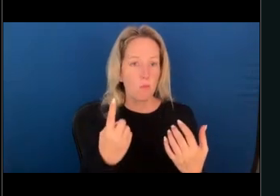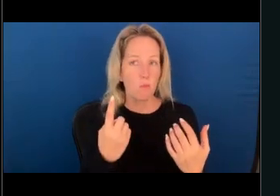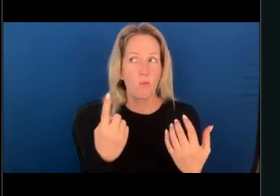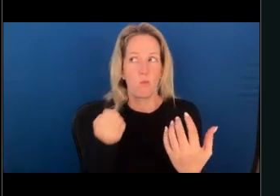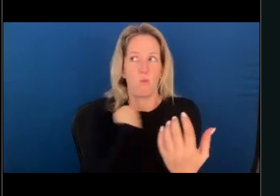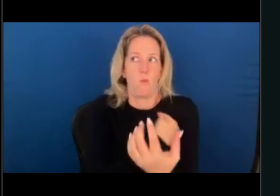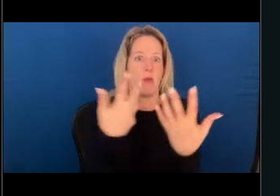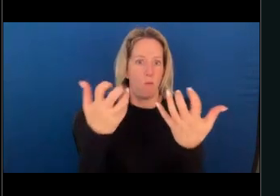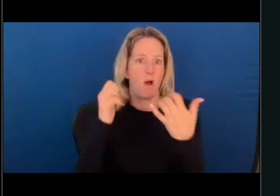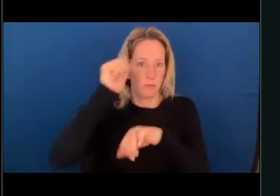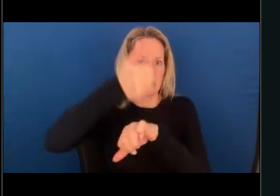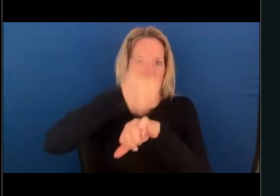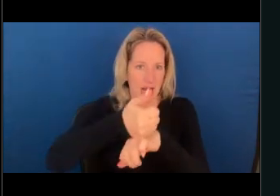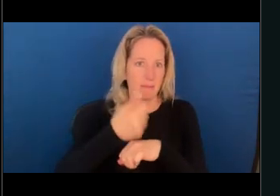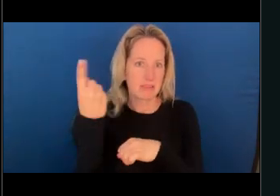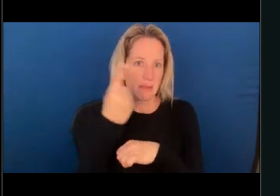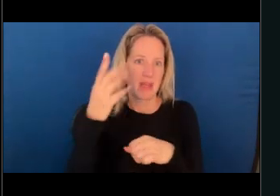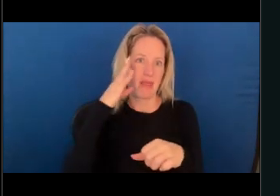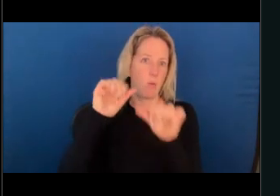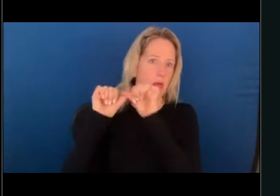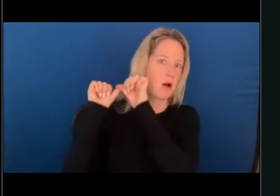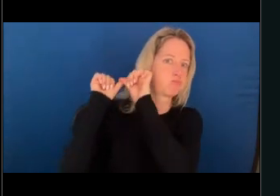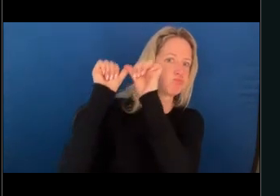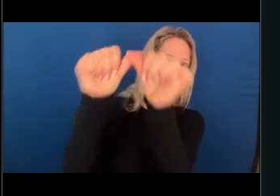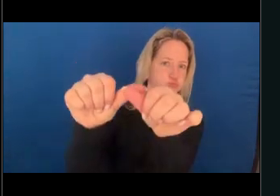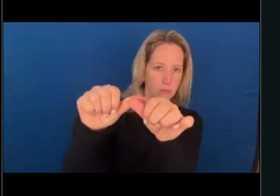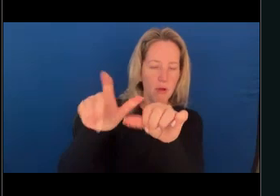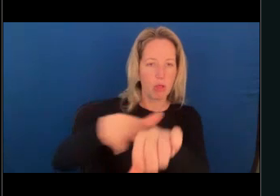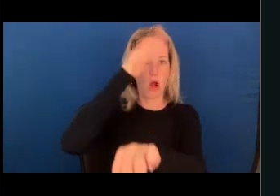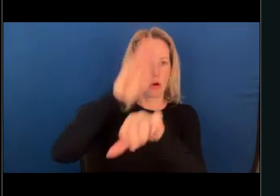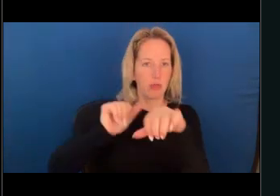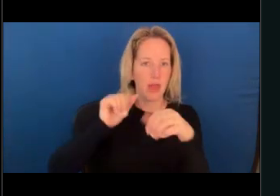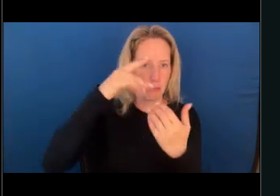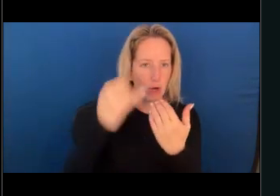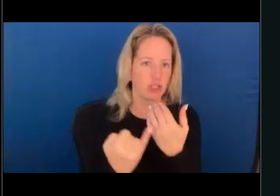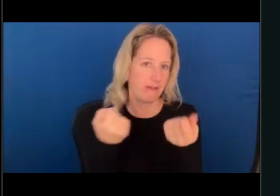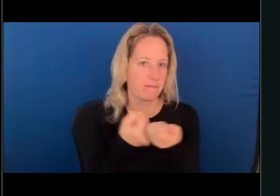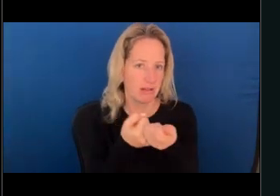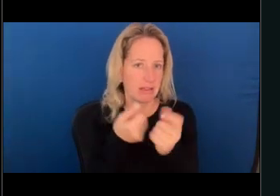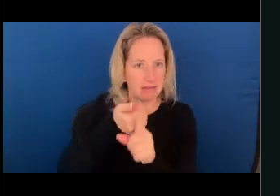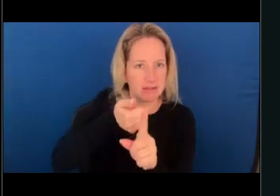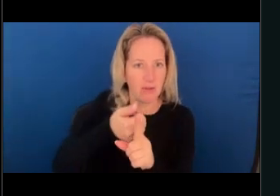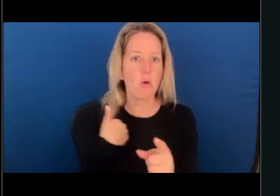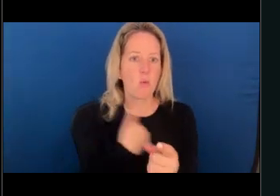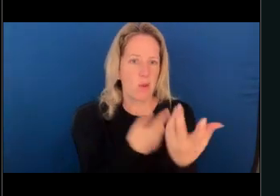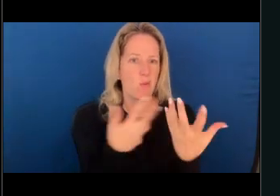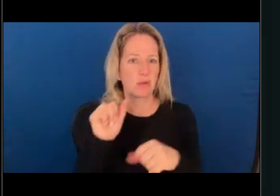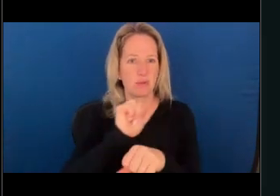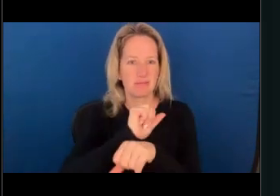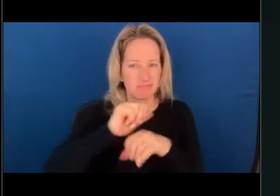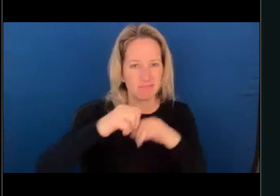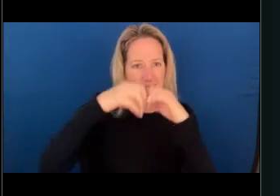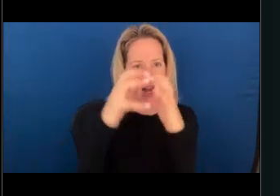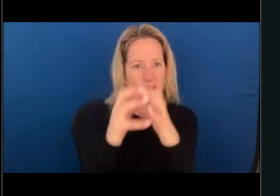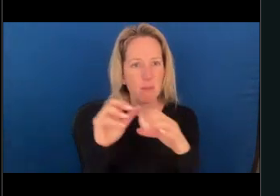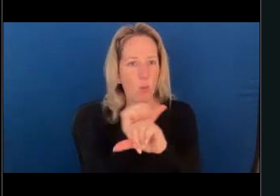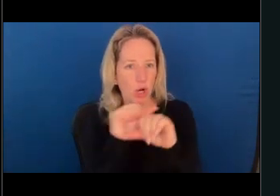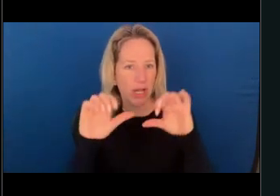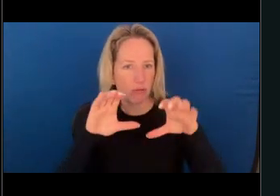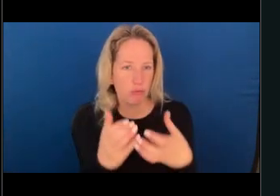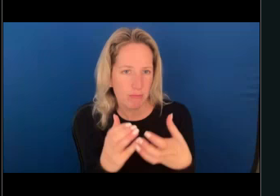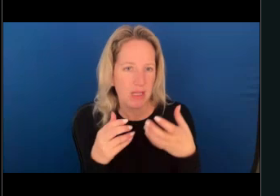the lifetime of this project, we're working towards developing a working group. And as this process has gone on, we've realized more